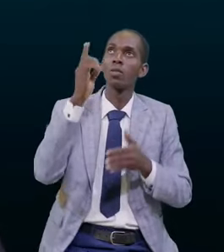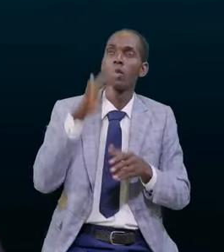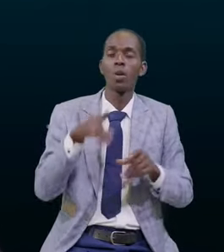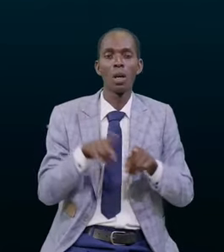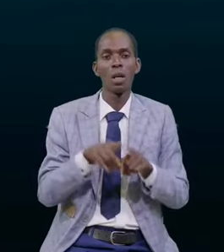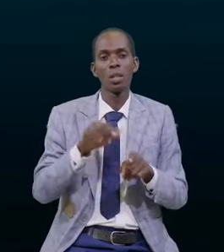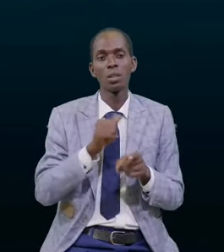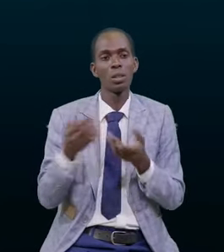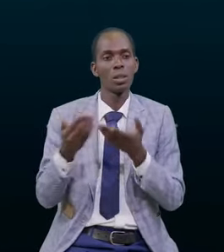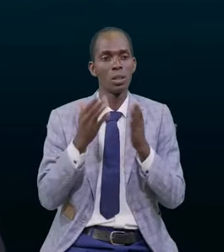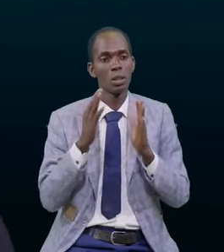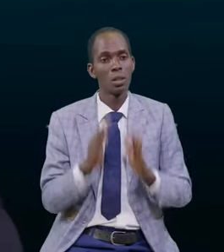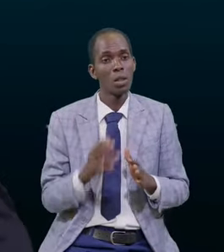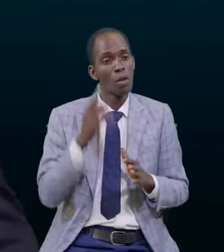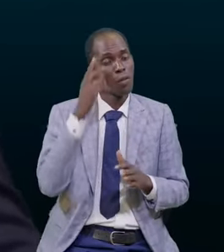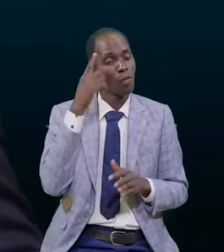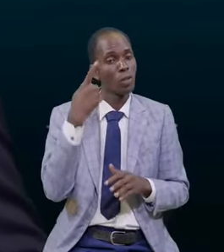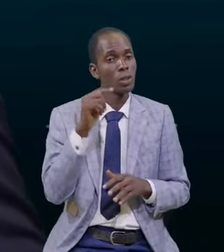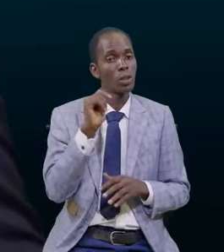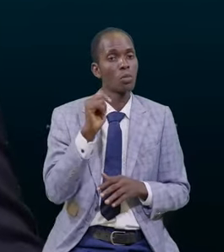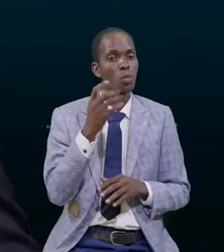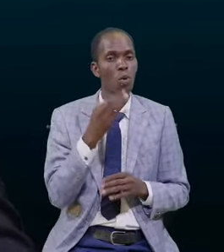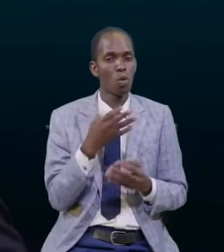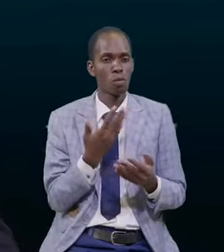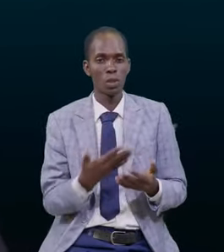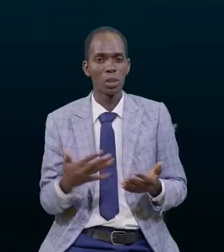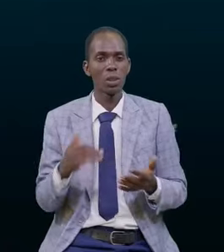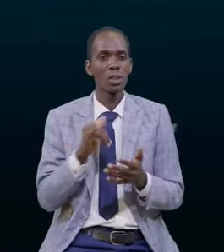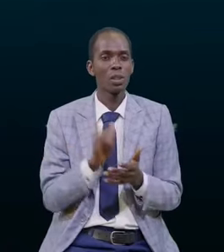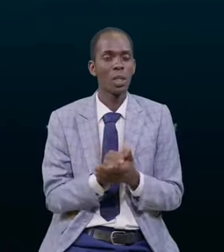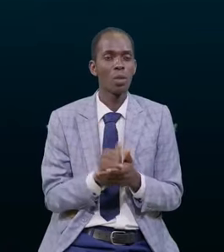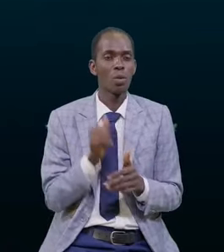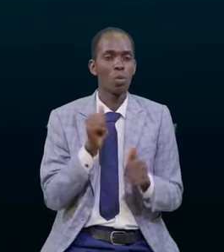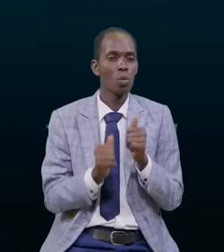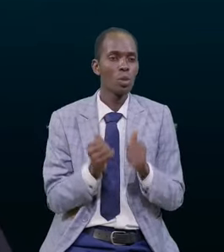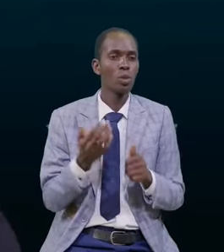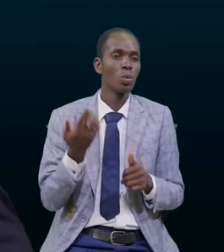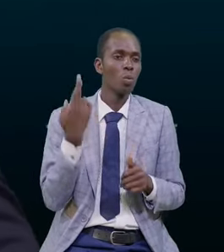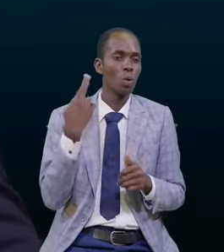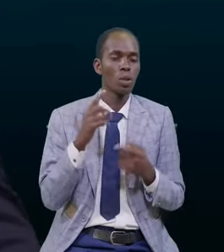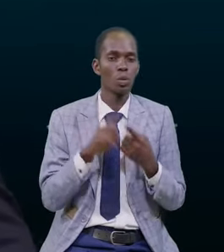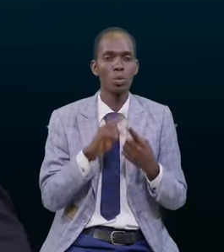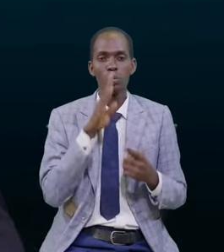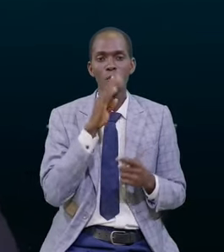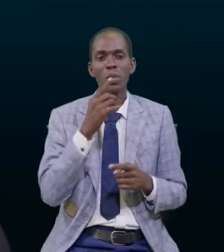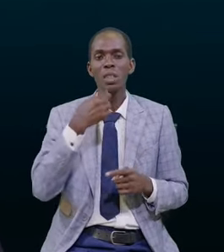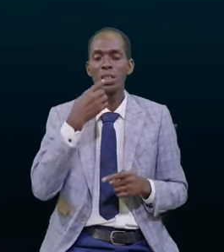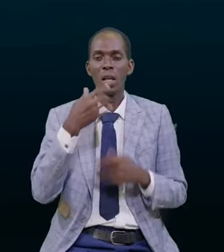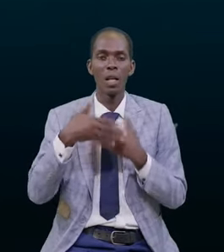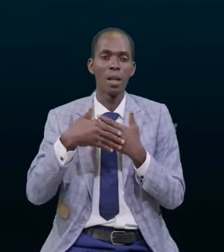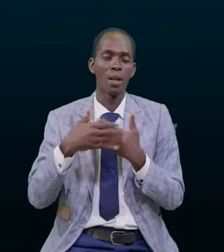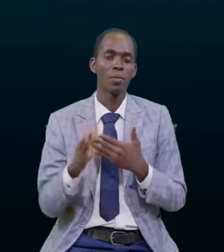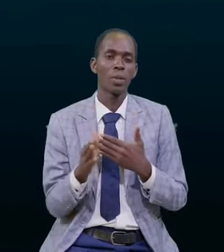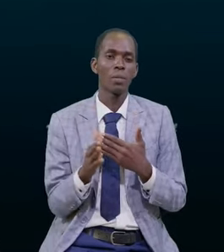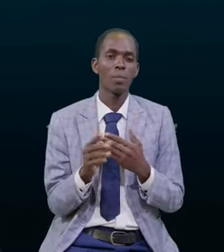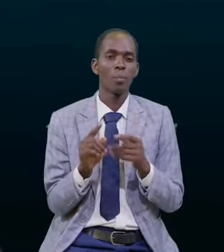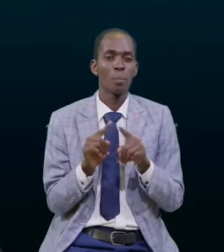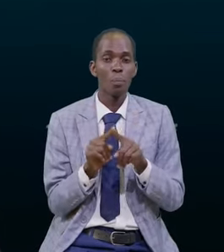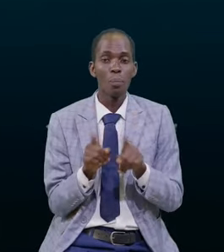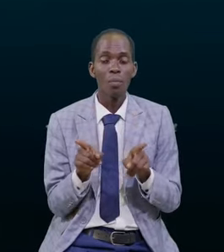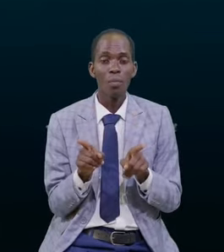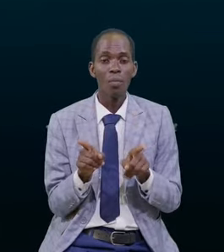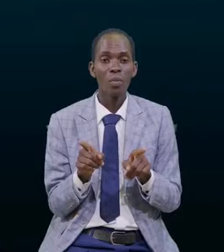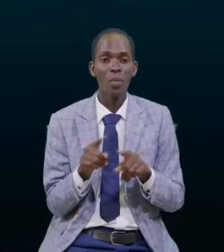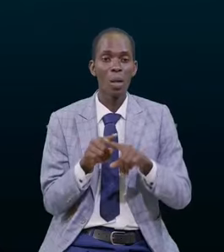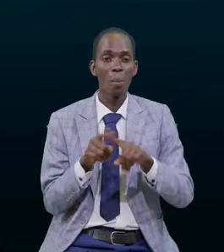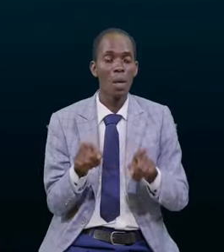spoken after testimony of those things which are to be spoken after but Christ as a